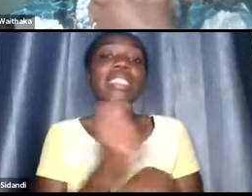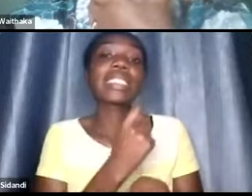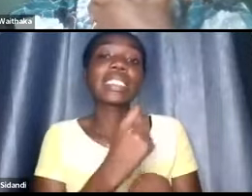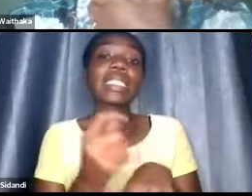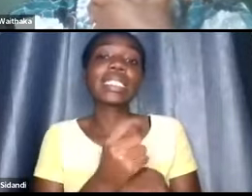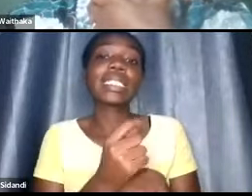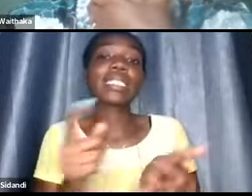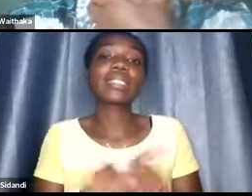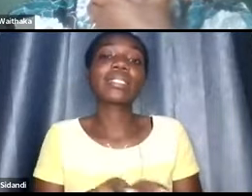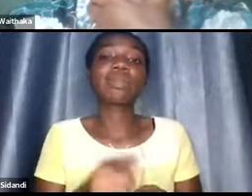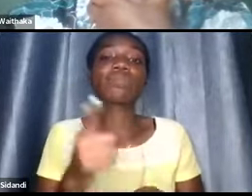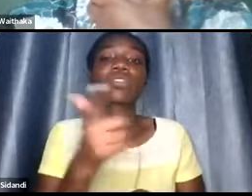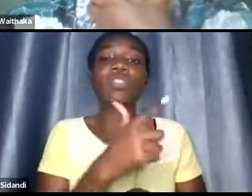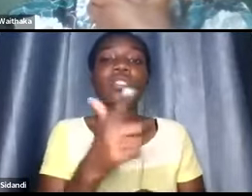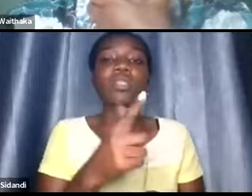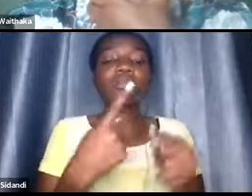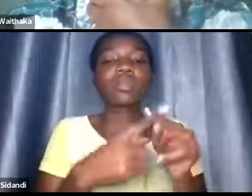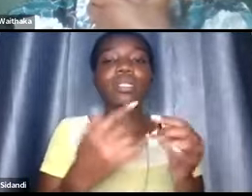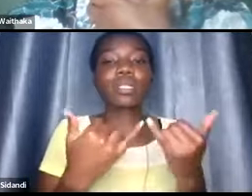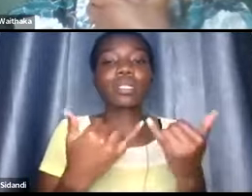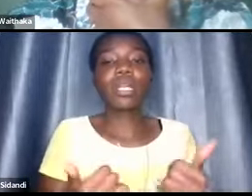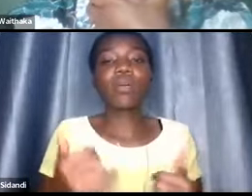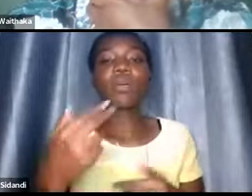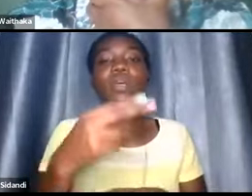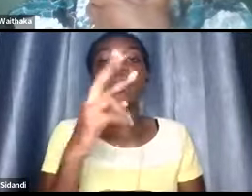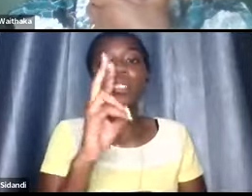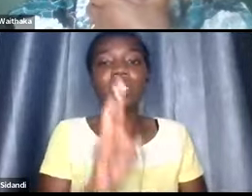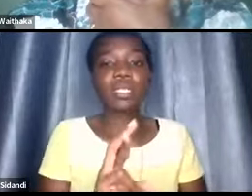in HR. I use both. I am actually